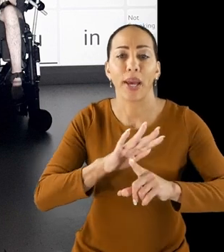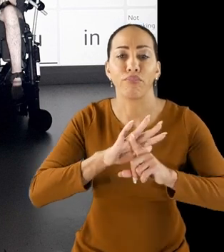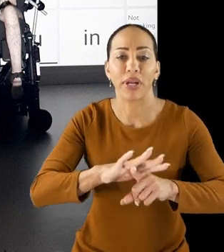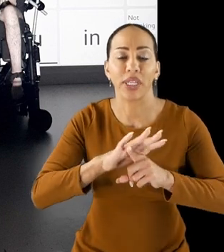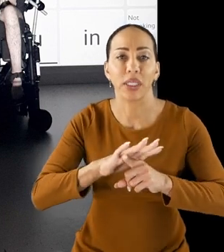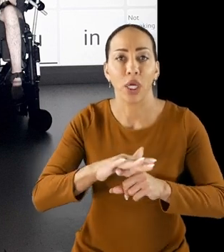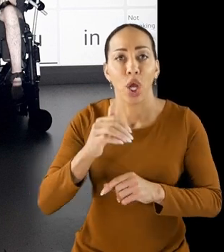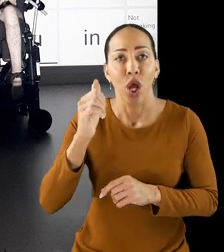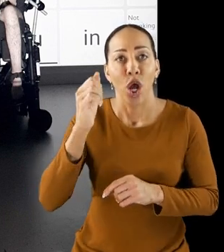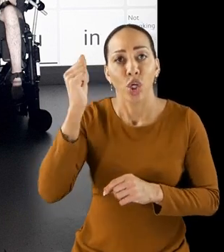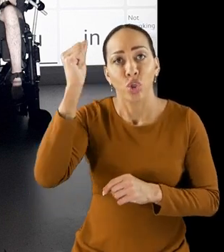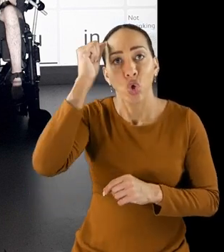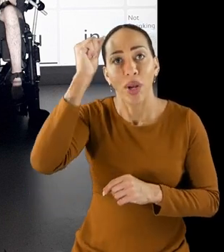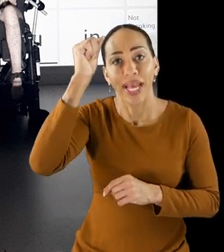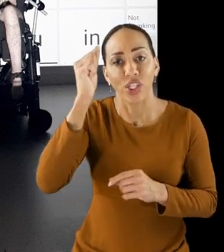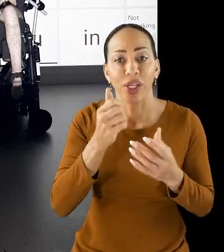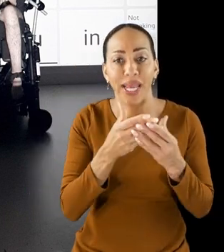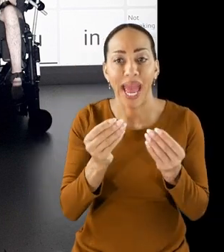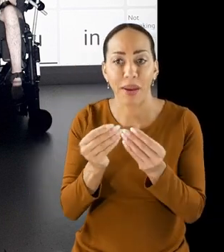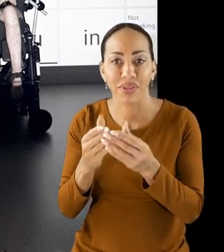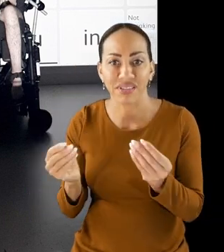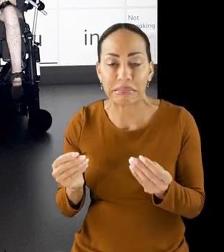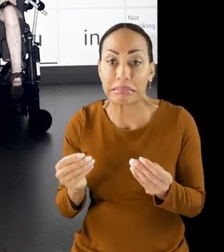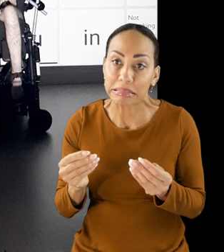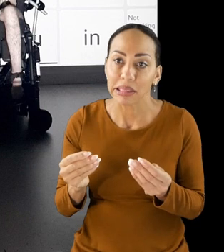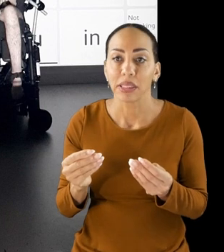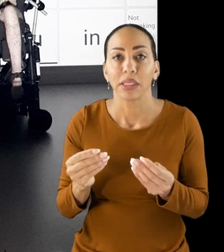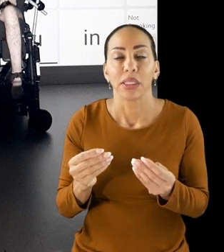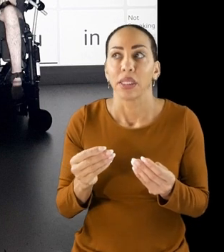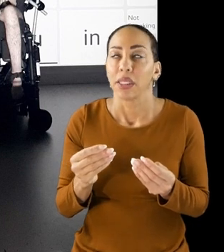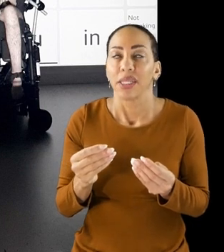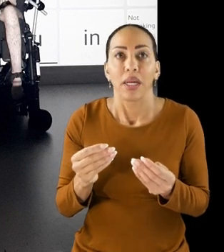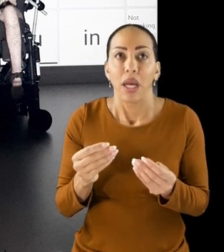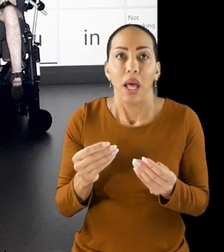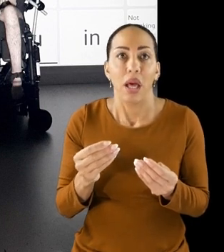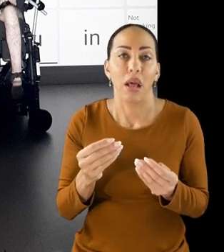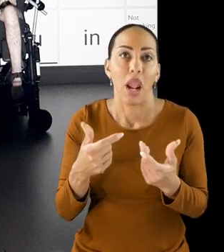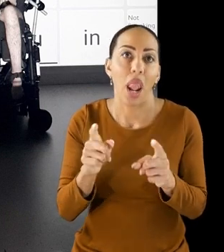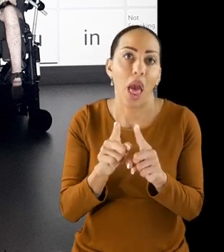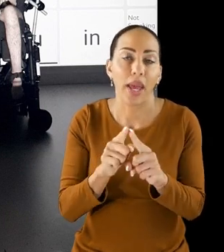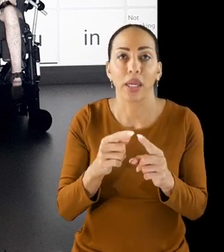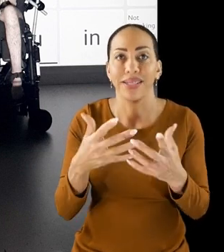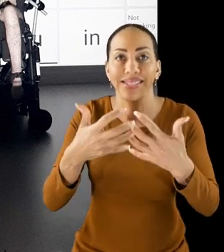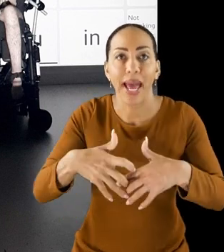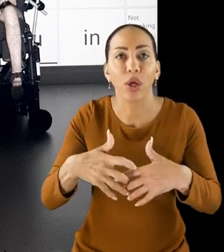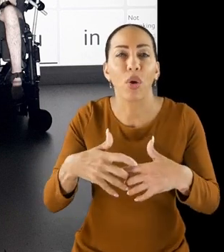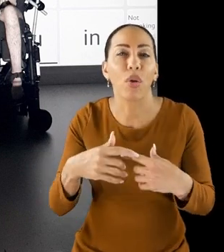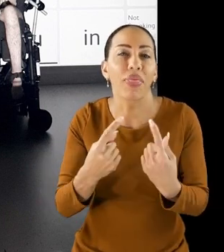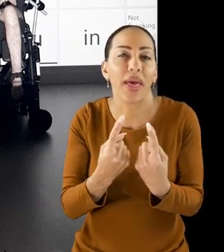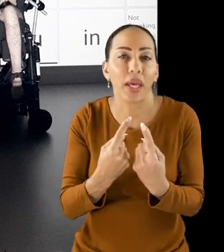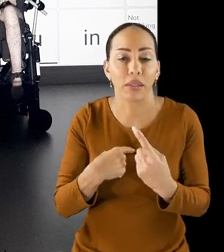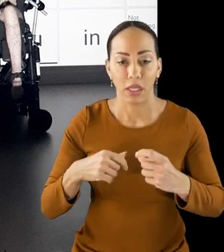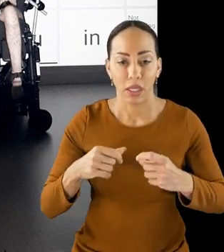of the knowledge gaps for us about how we would effectively mirror my screen to the screen behind me in a live